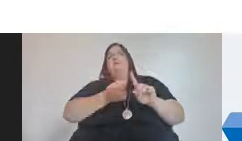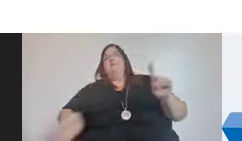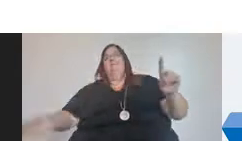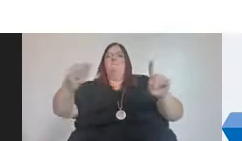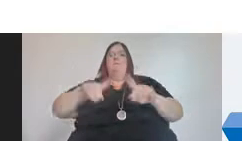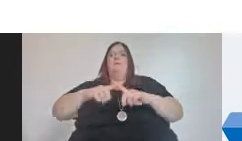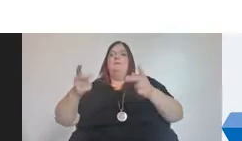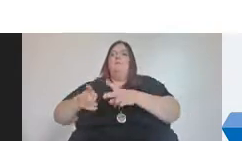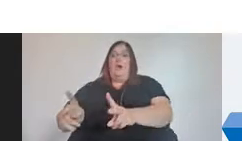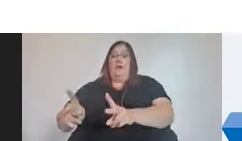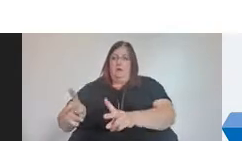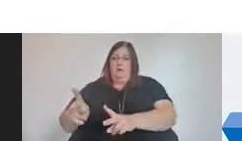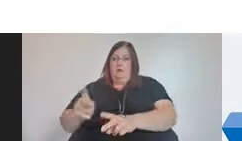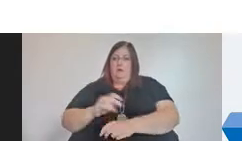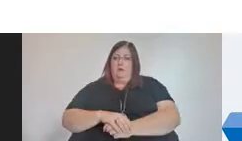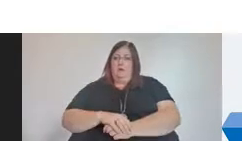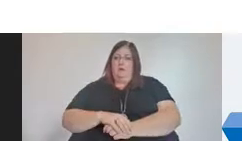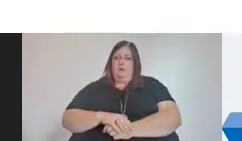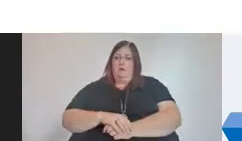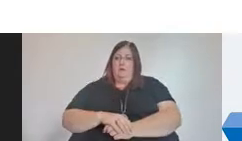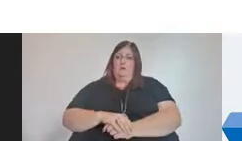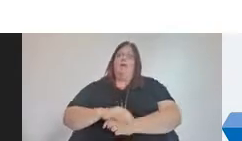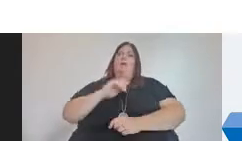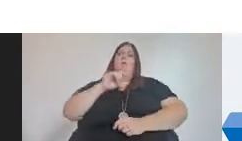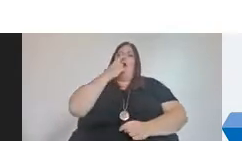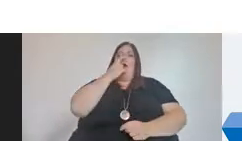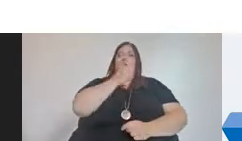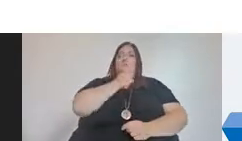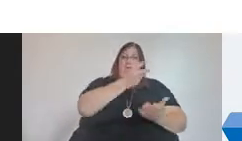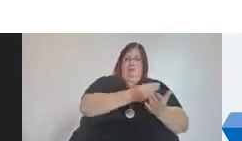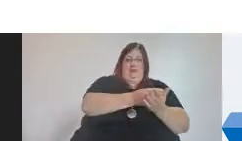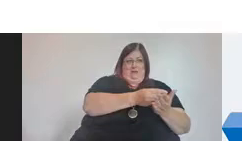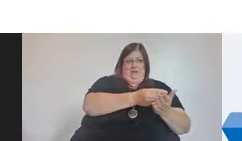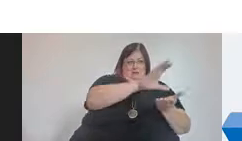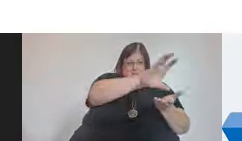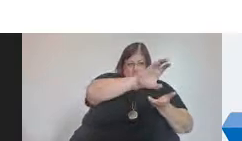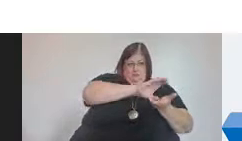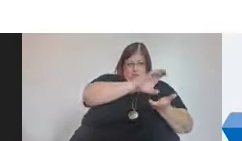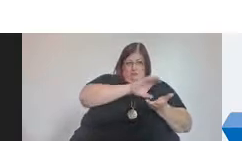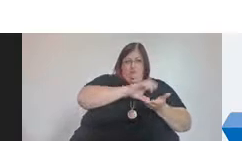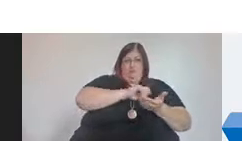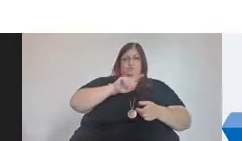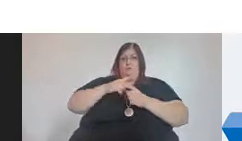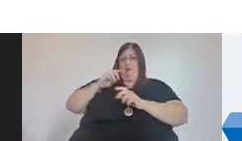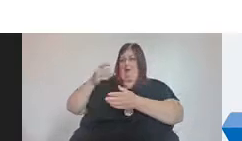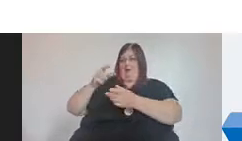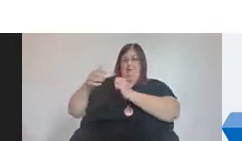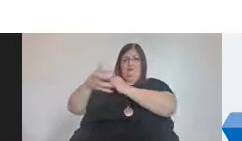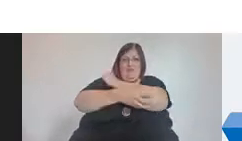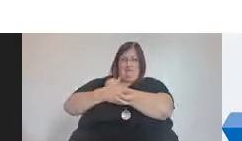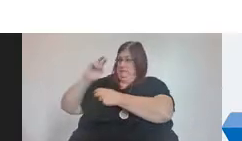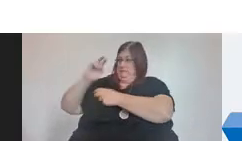and then that way we can then use the growth over a period of time to eliminate the deficit that I mentioned.